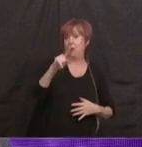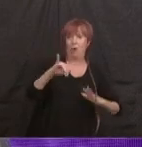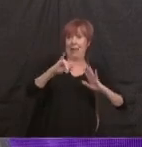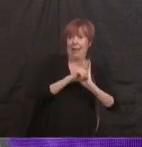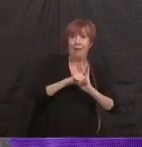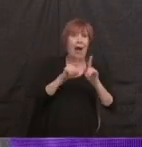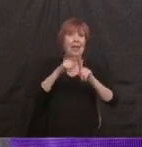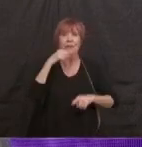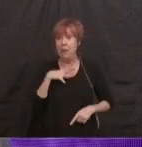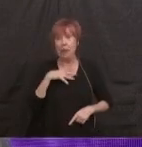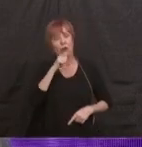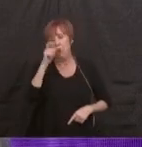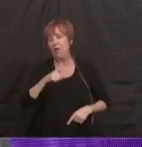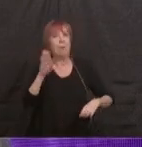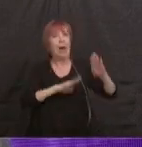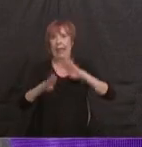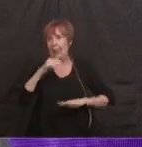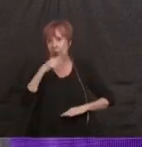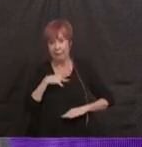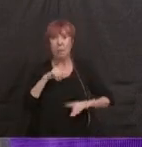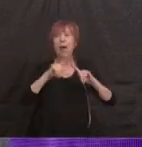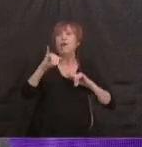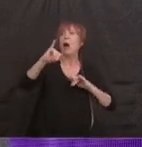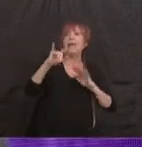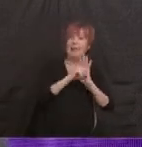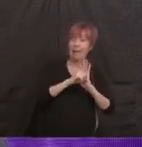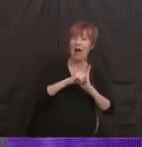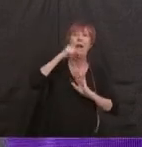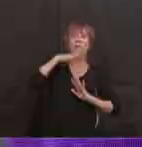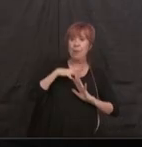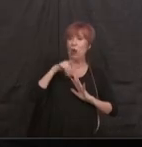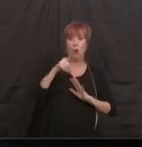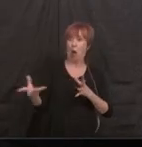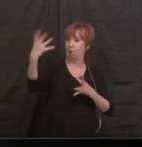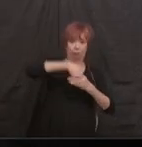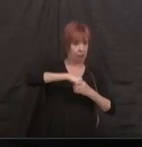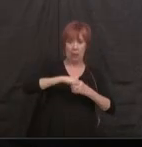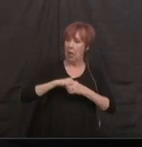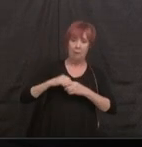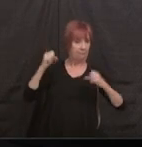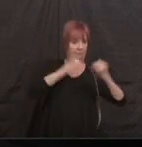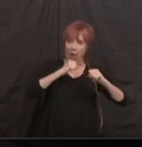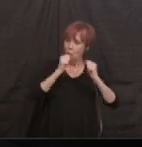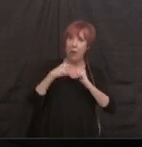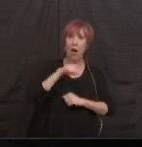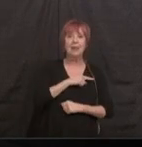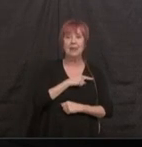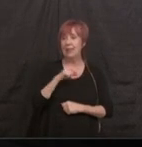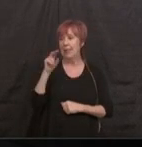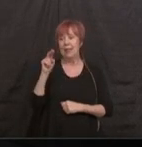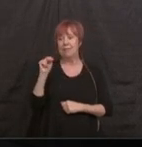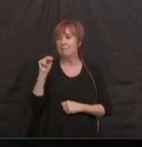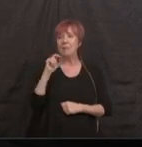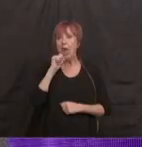born, biologically female. Anyone who identifies with female is in this with us. Right. In this fight with us. Non-binary people are in this fight with